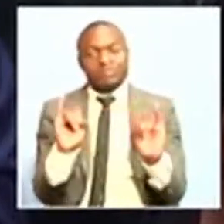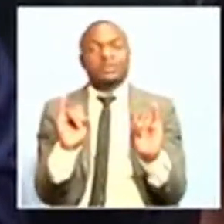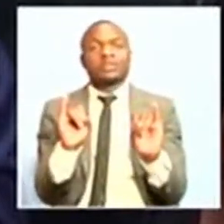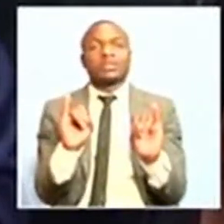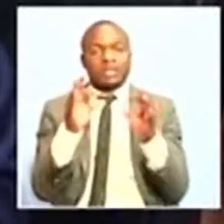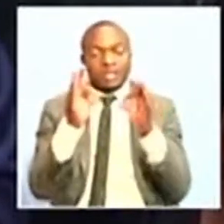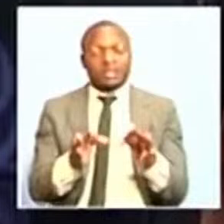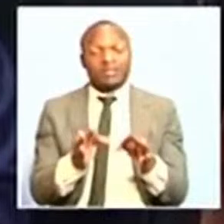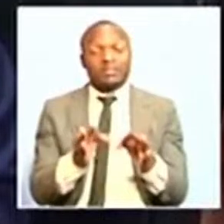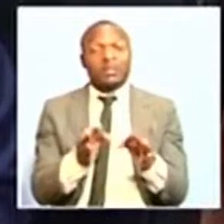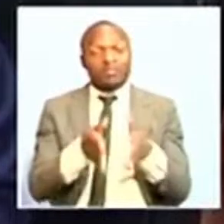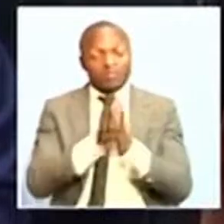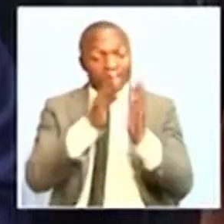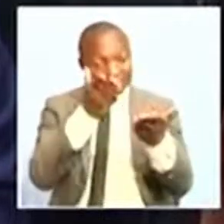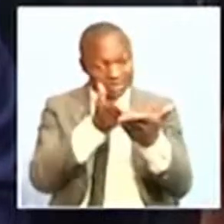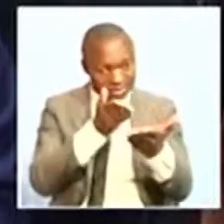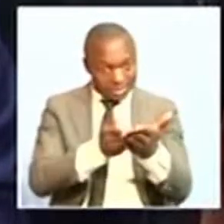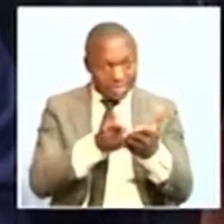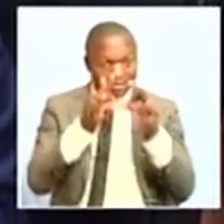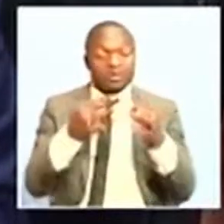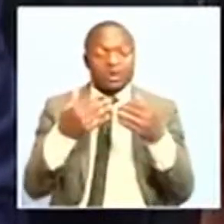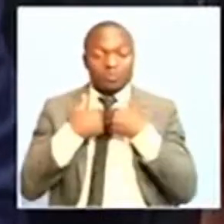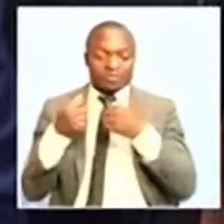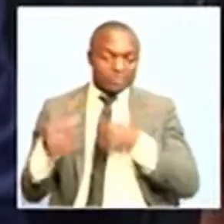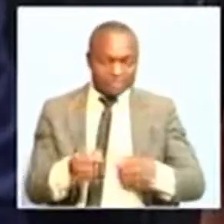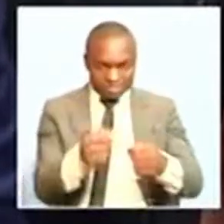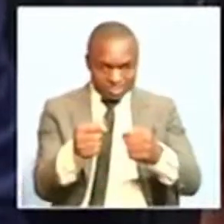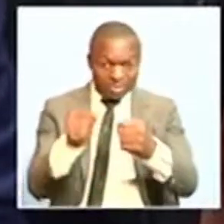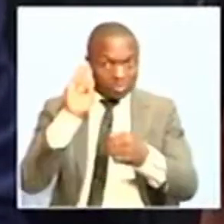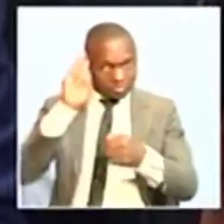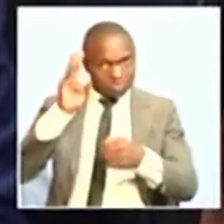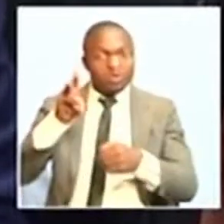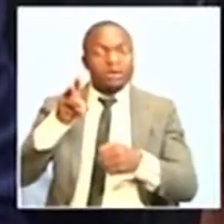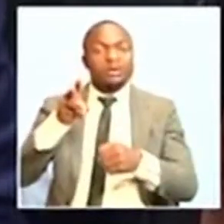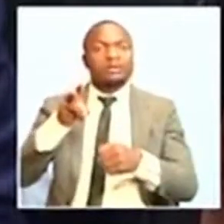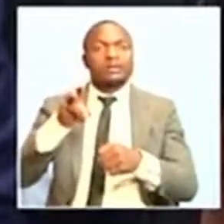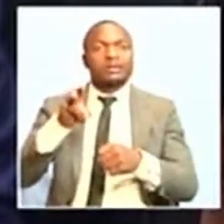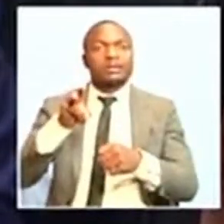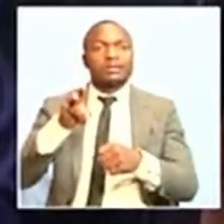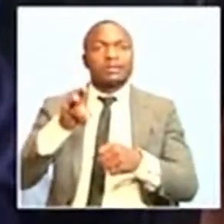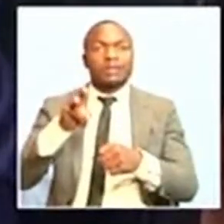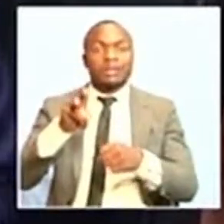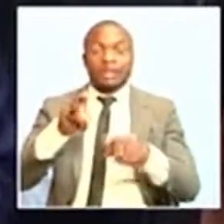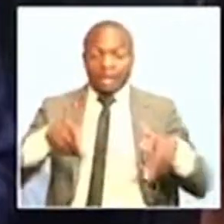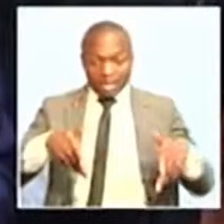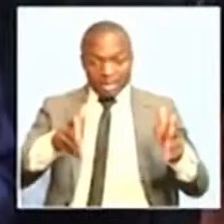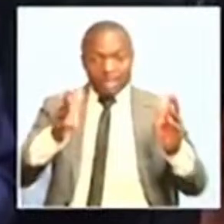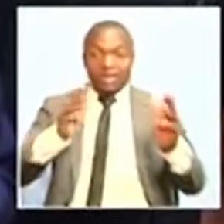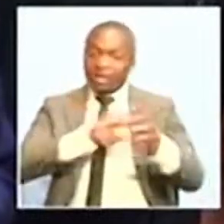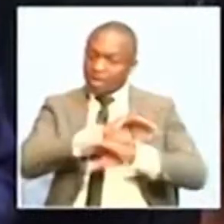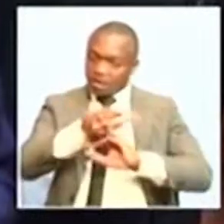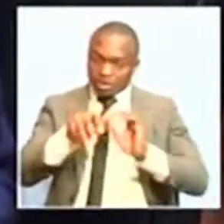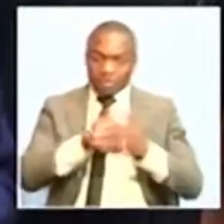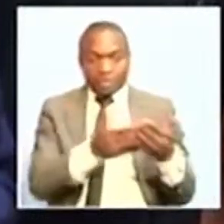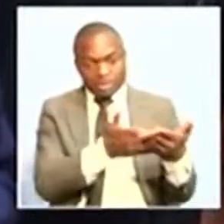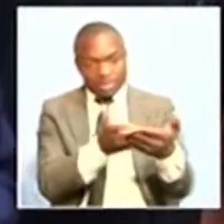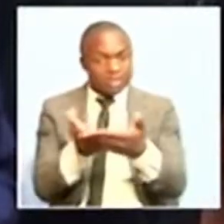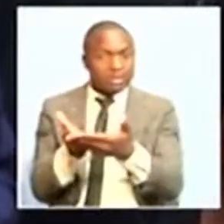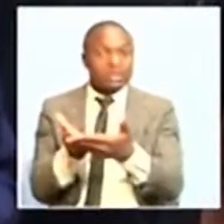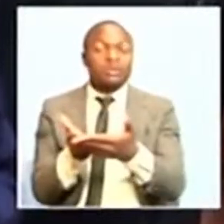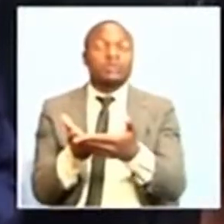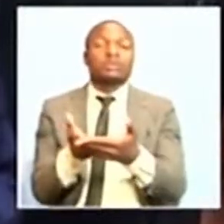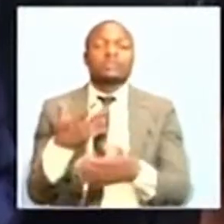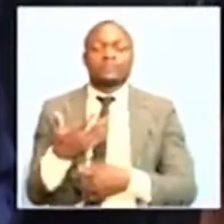also inquired on this one, whether truly we have got the systems that will be able to accommodate all these